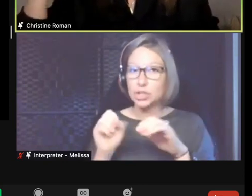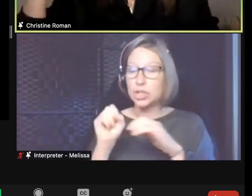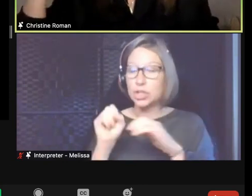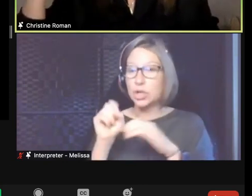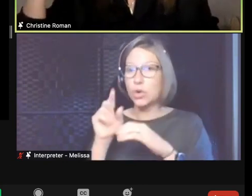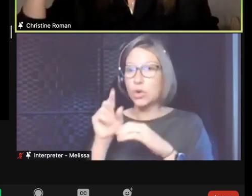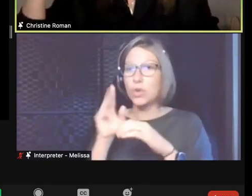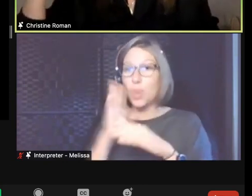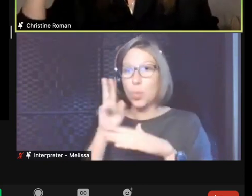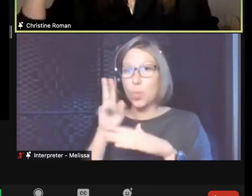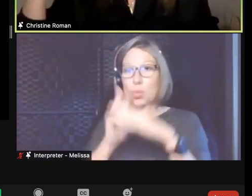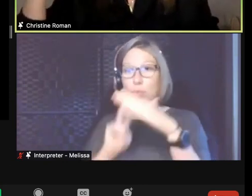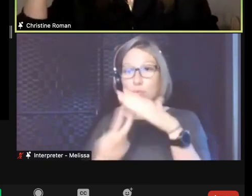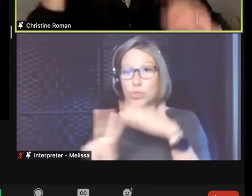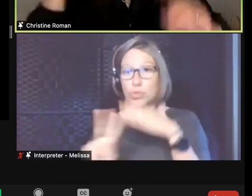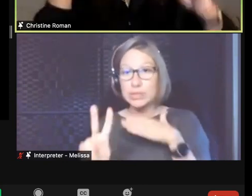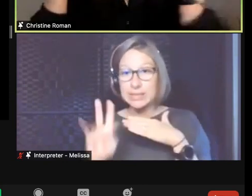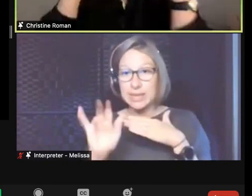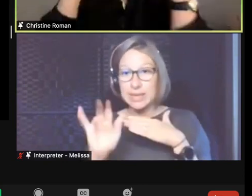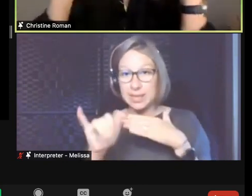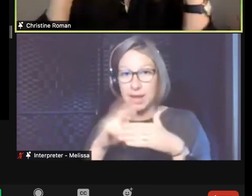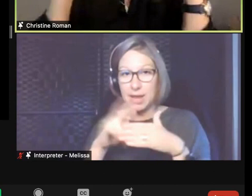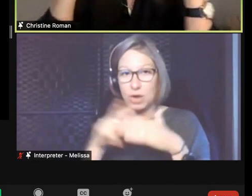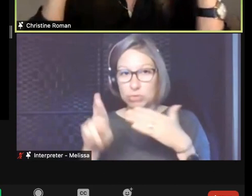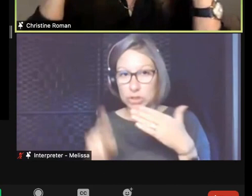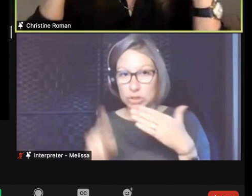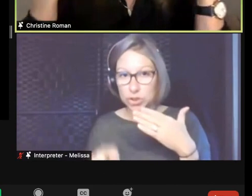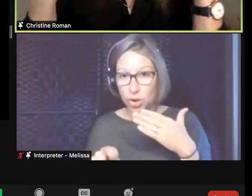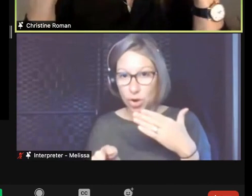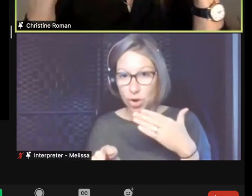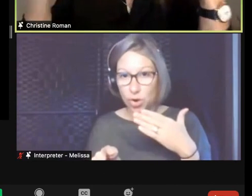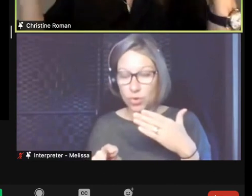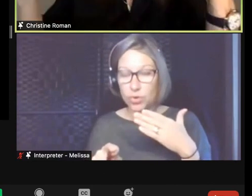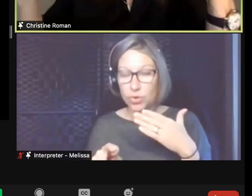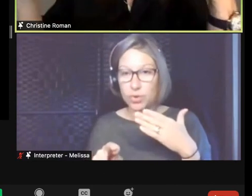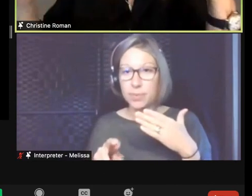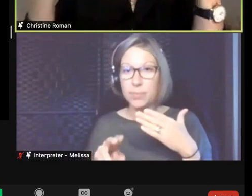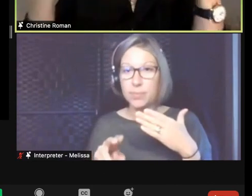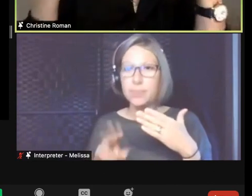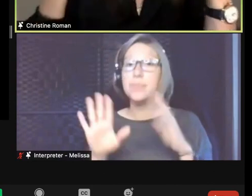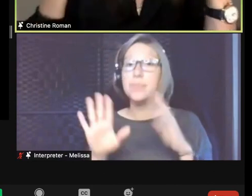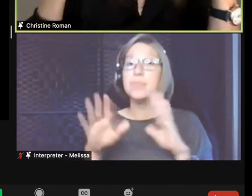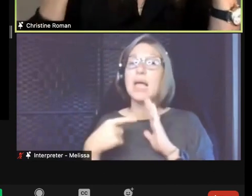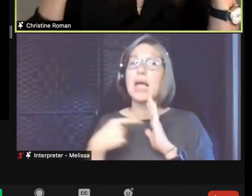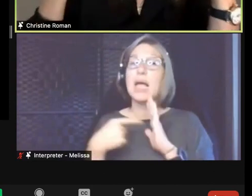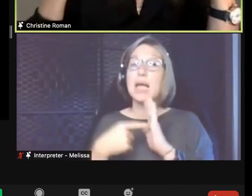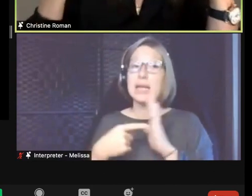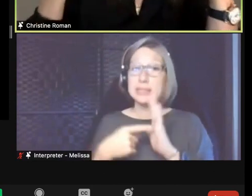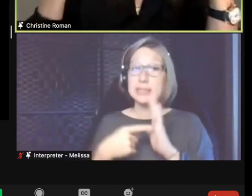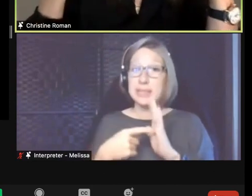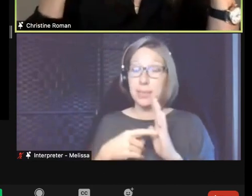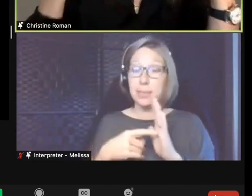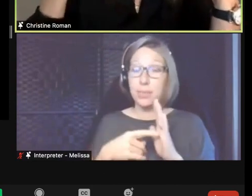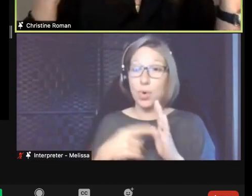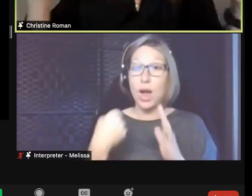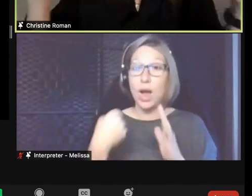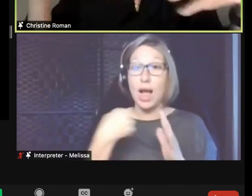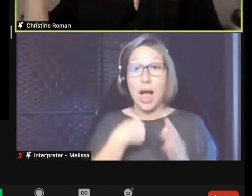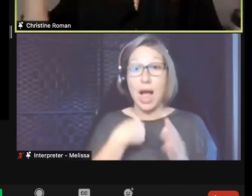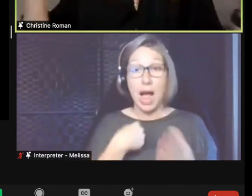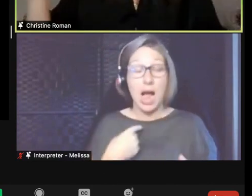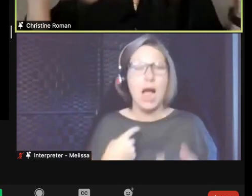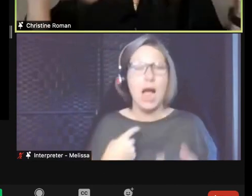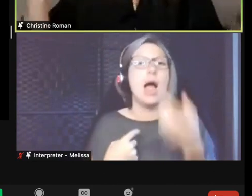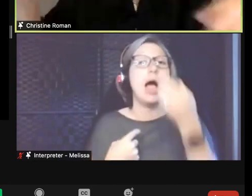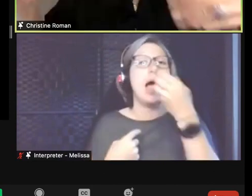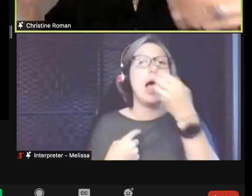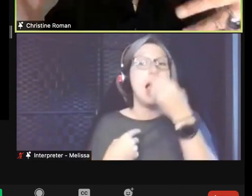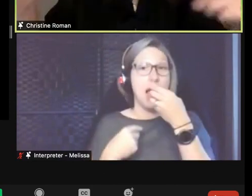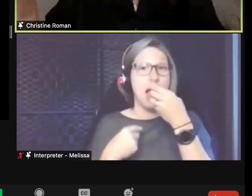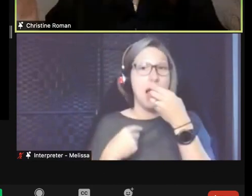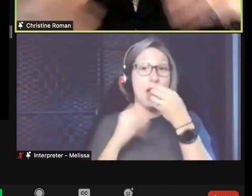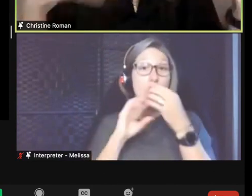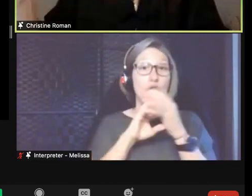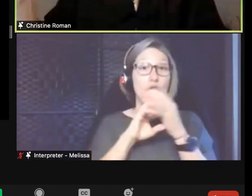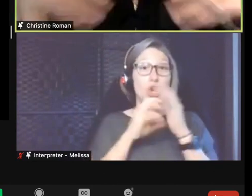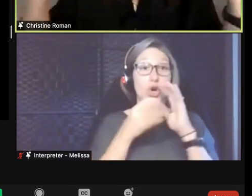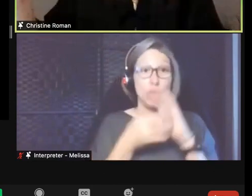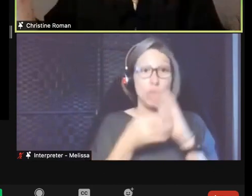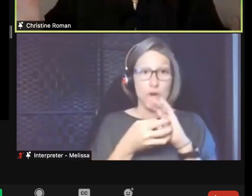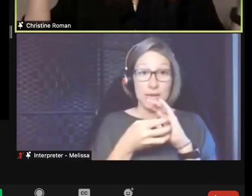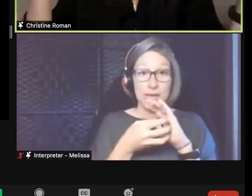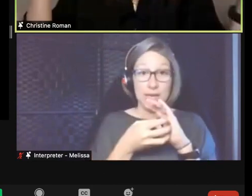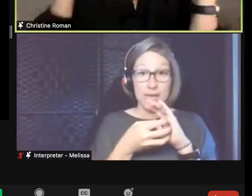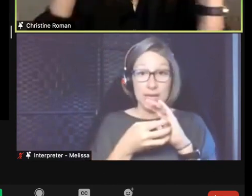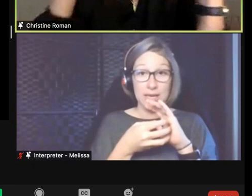your mind. You are now playing out this thing I'm about to do, because experience is also feeding it.